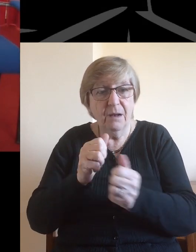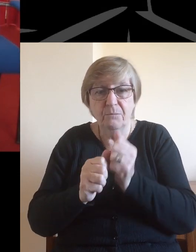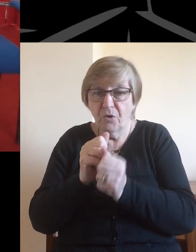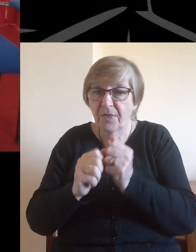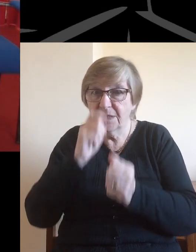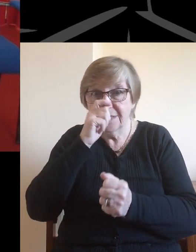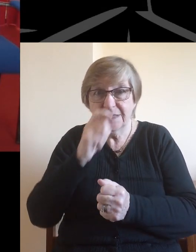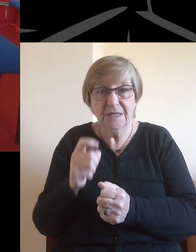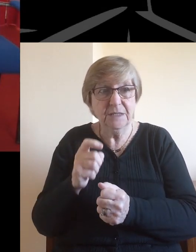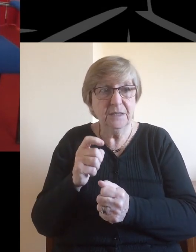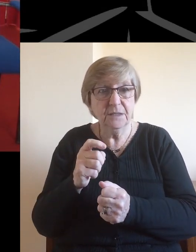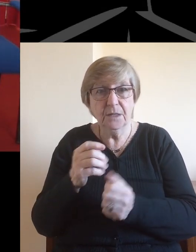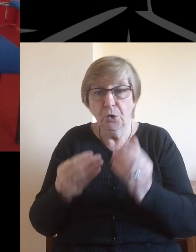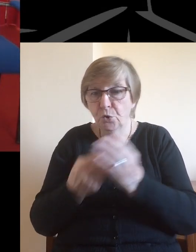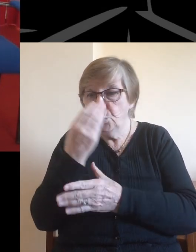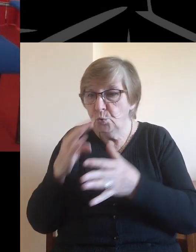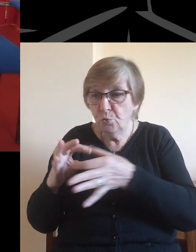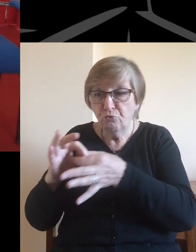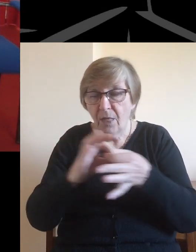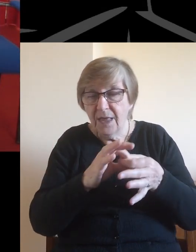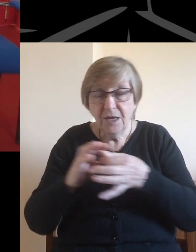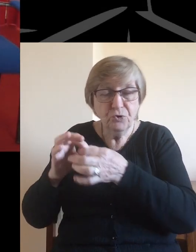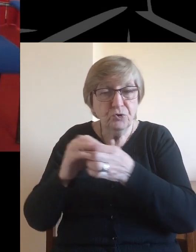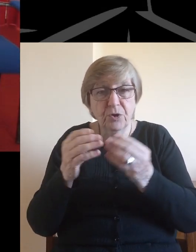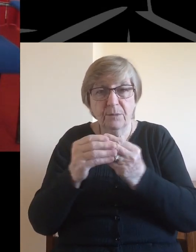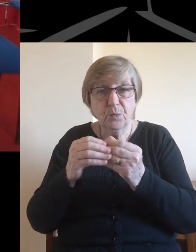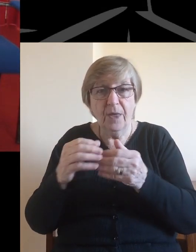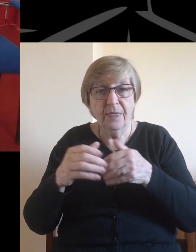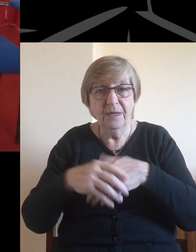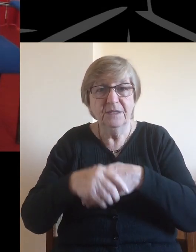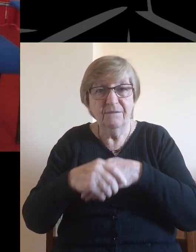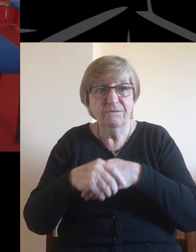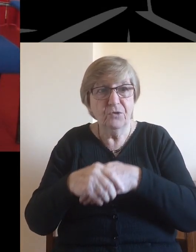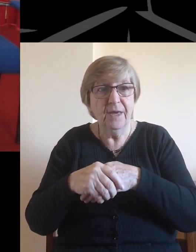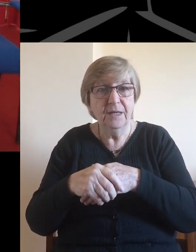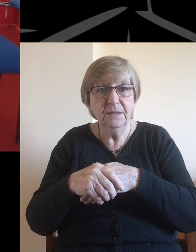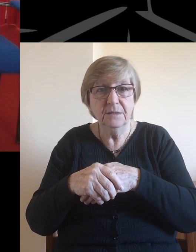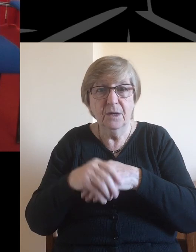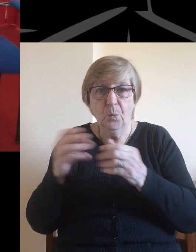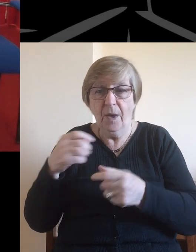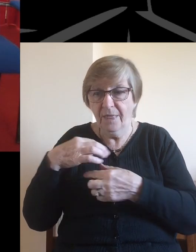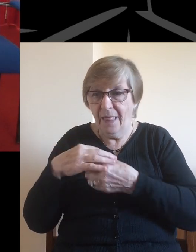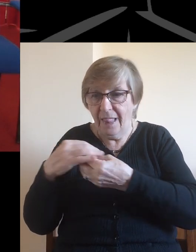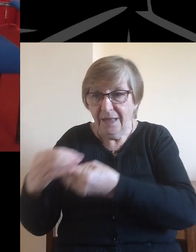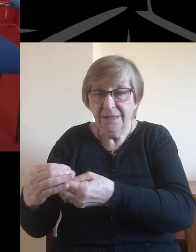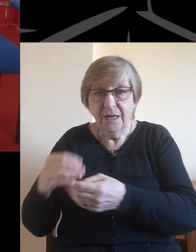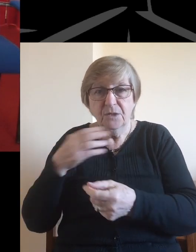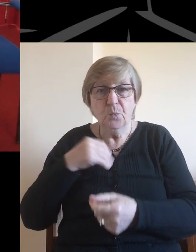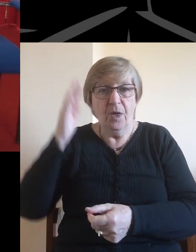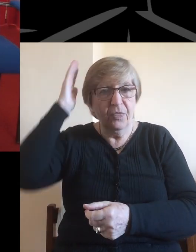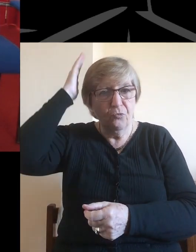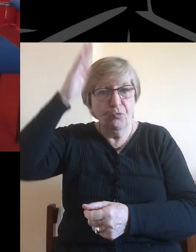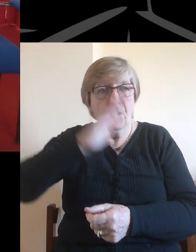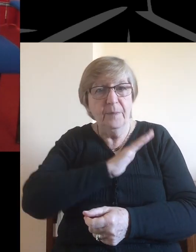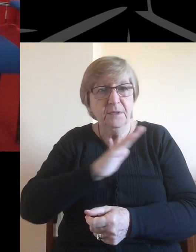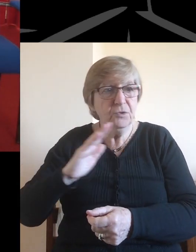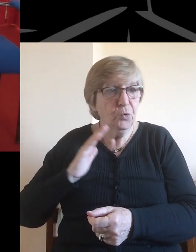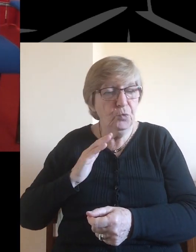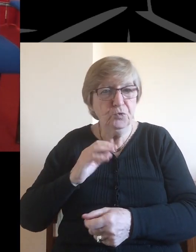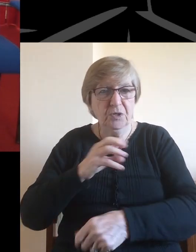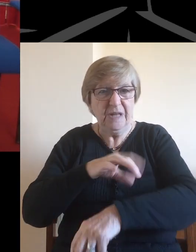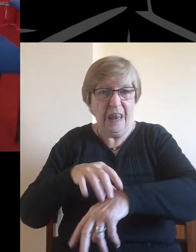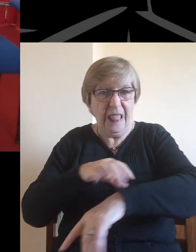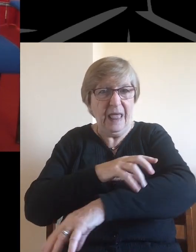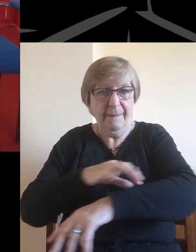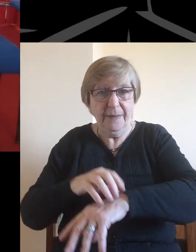and sisters, new relationships with disciples, with scribes and Pharisees, with Roman soldiers, with lepers,